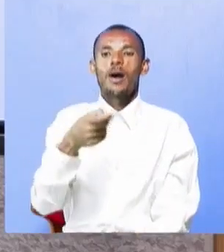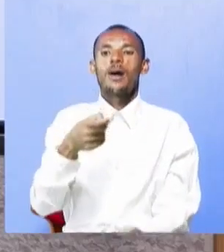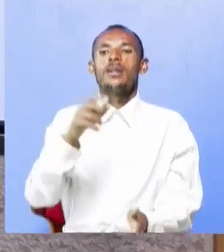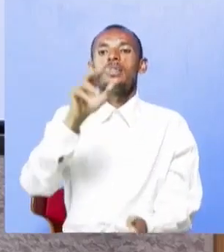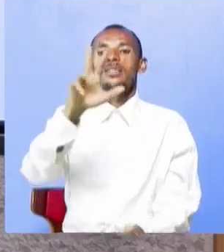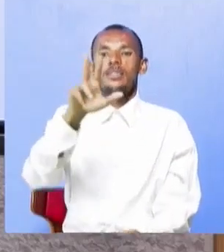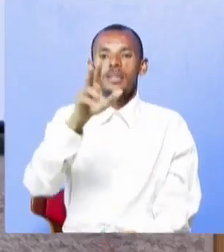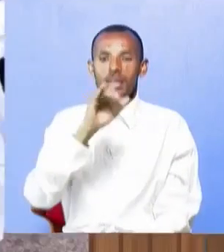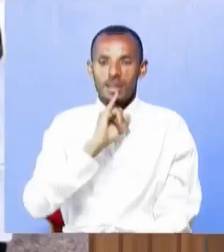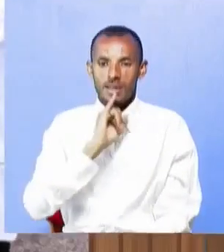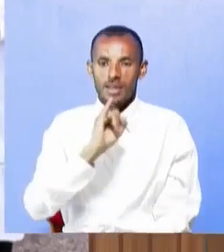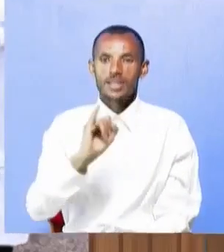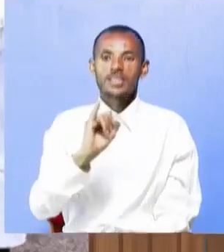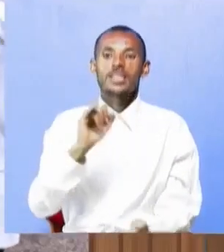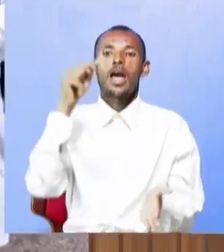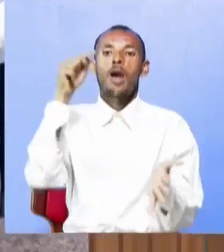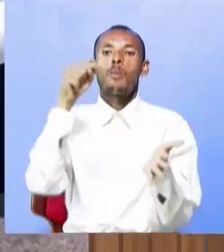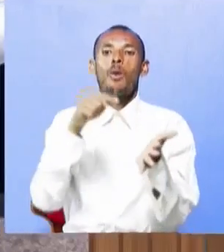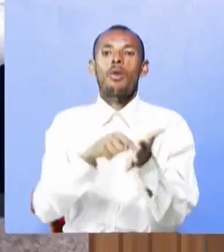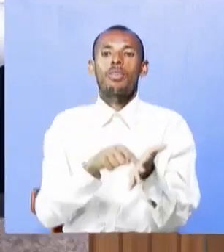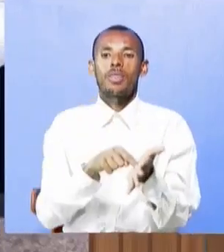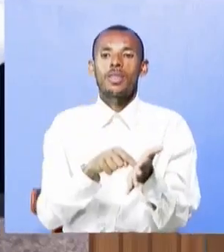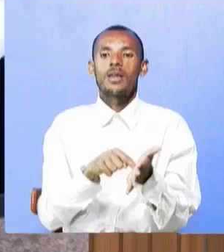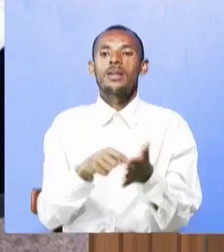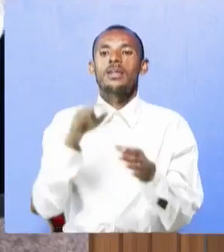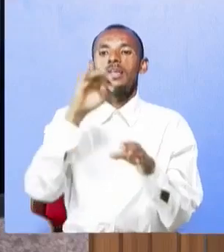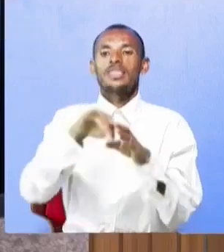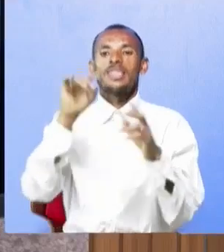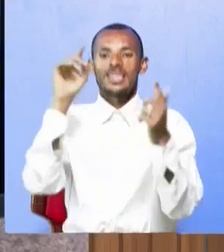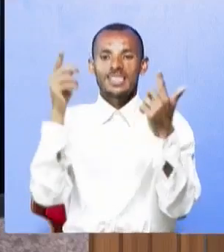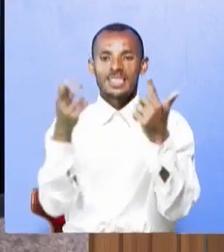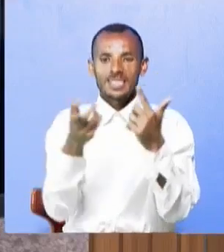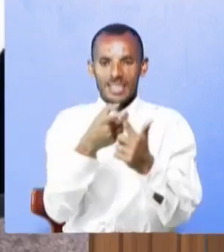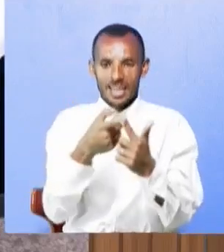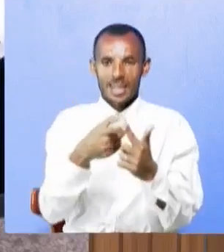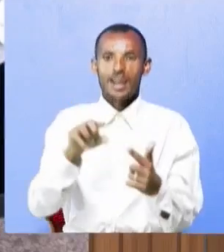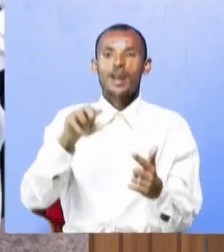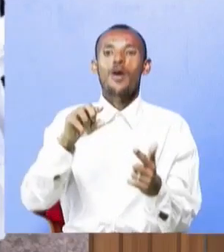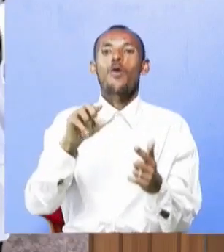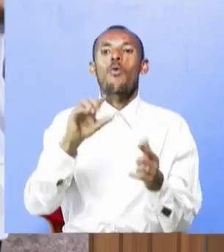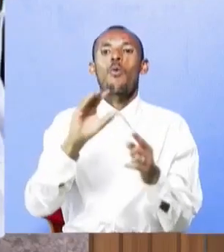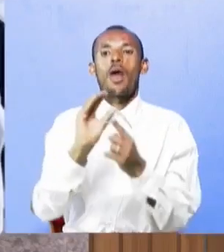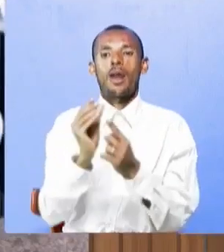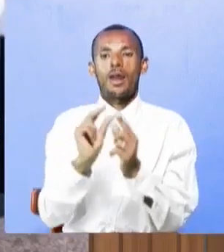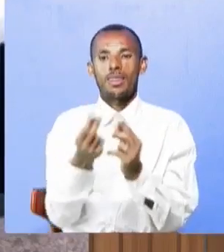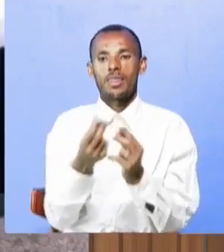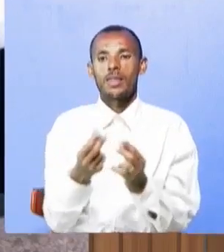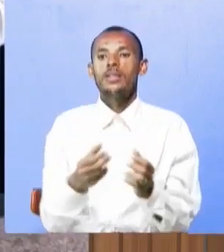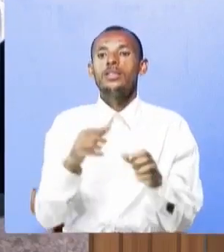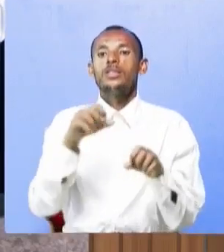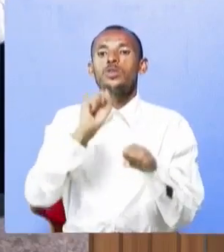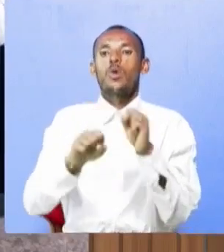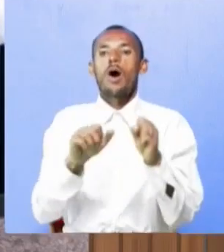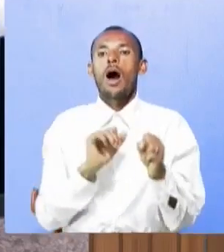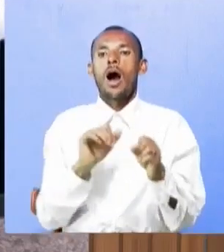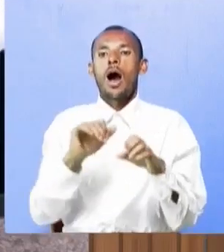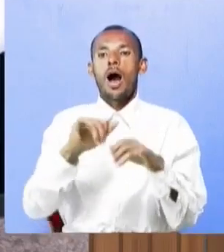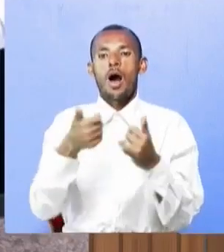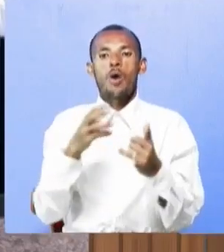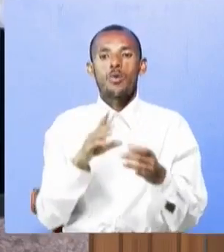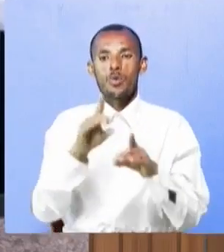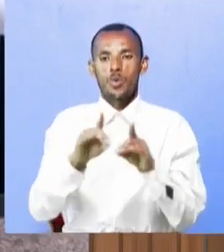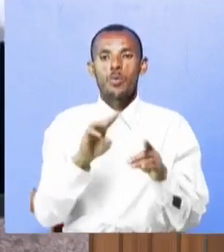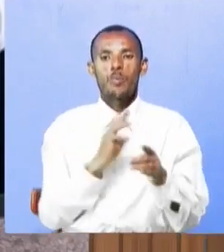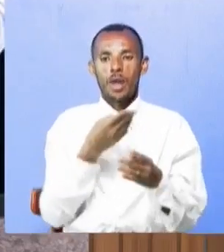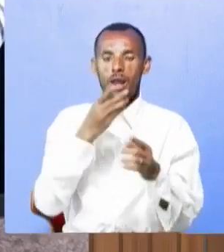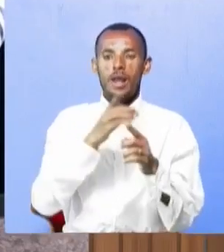3 is a point in the second quadrant. So how do you locate this